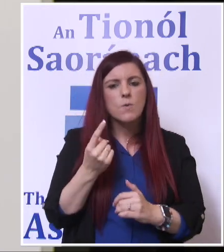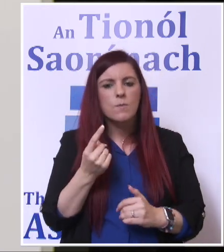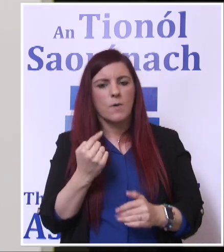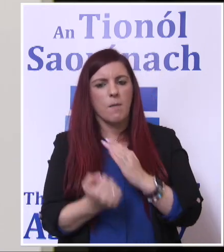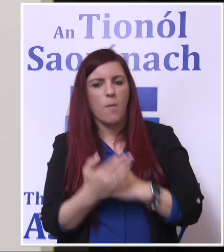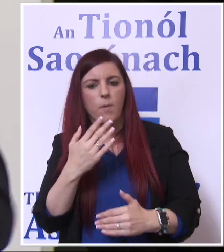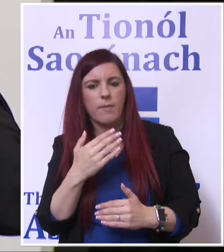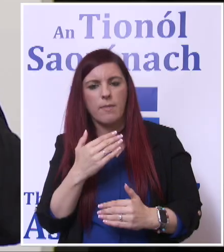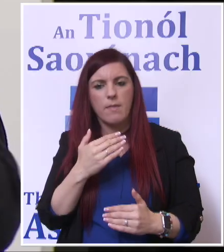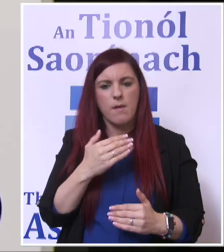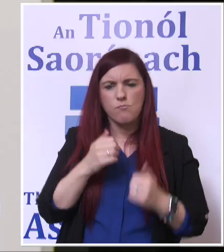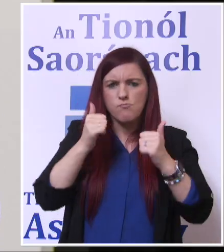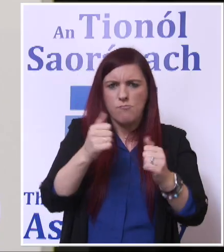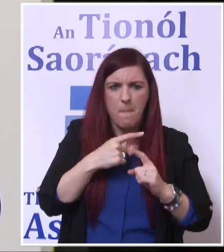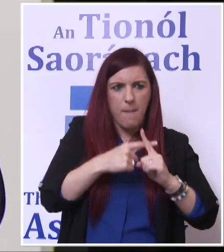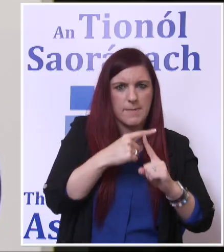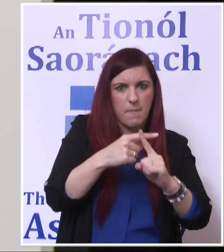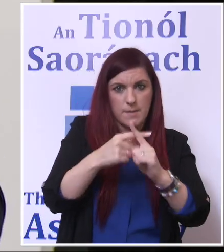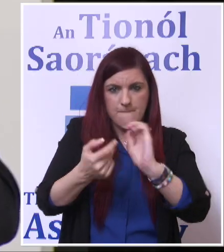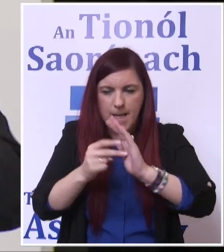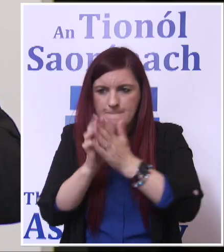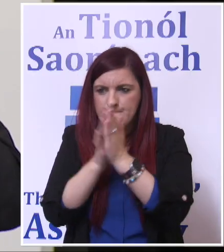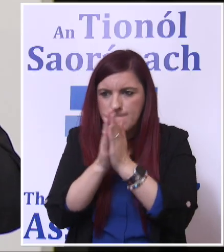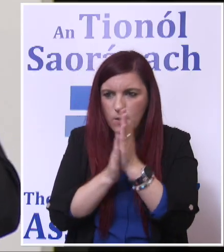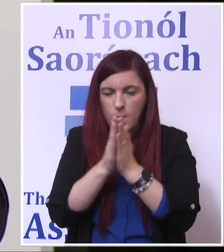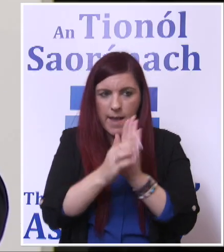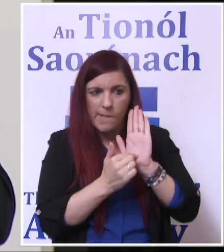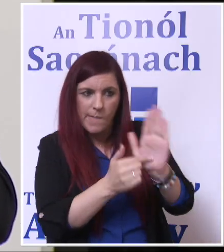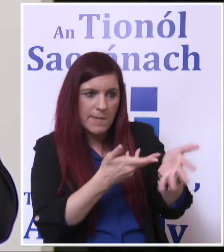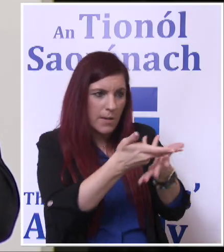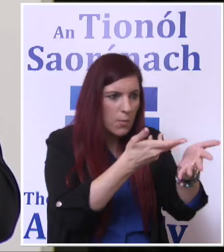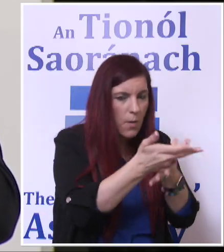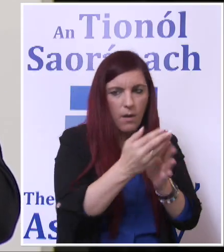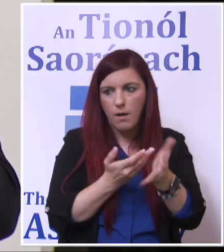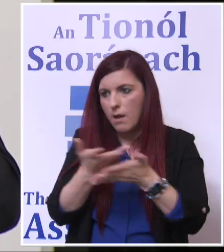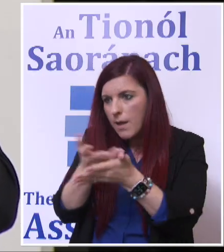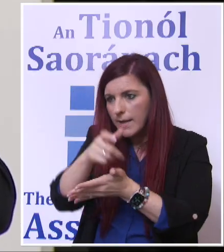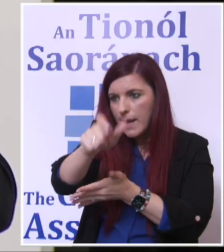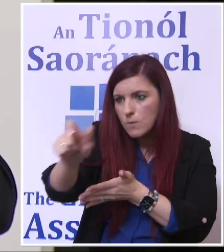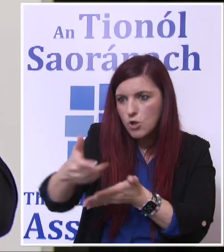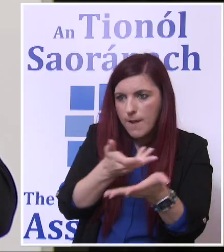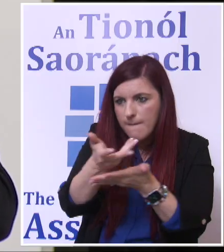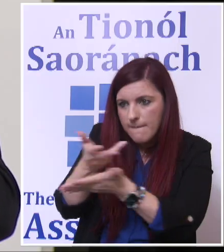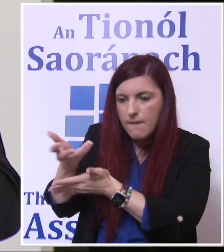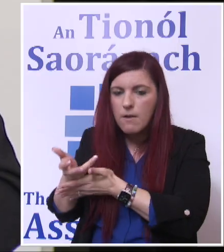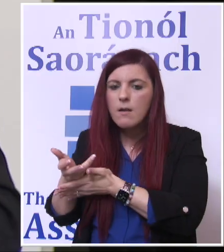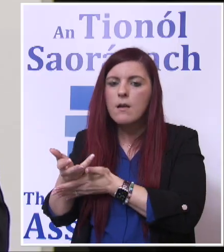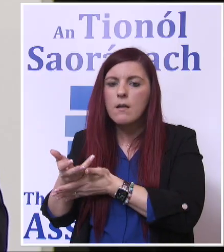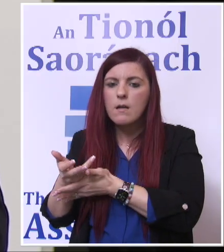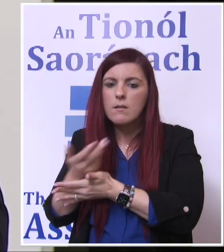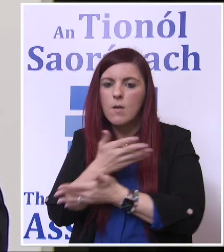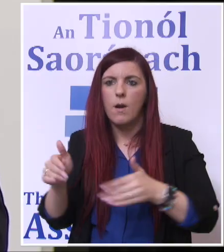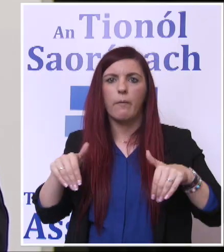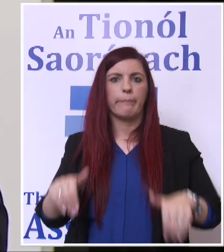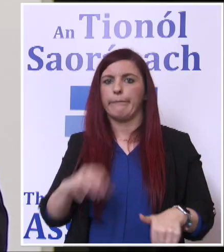very progressive plan and we go to the people and we consult on it, and then we go to the councillors and we vote on it, and there are councillors there going, no, this isn't